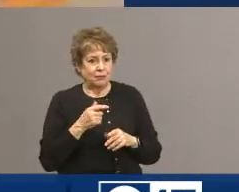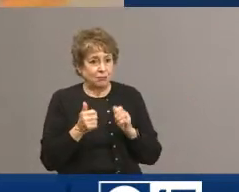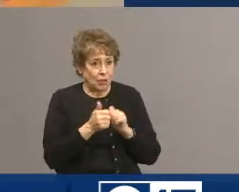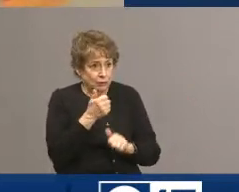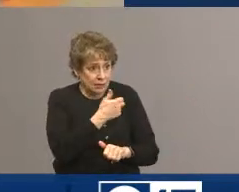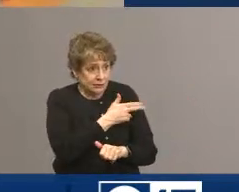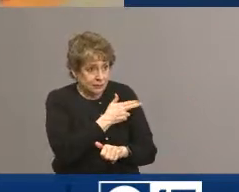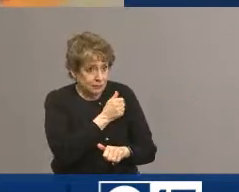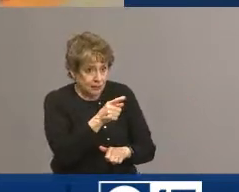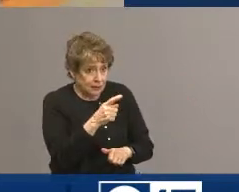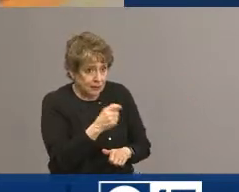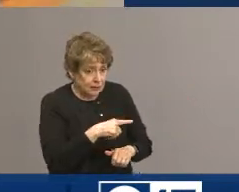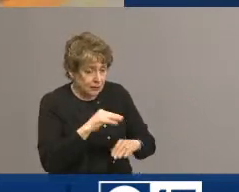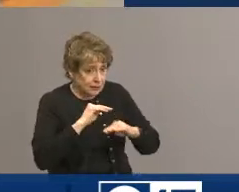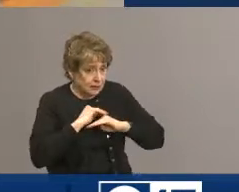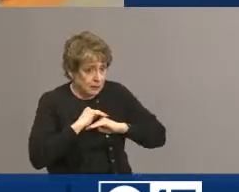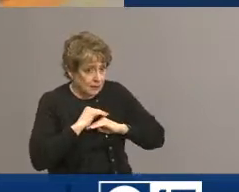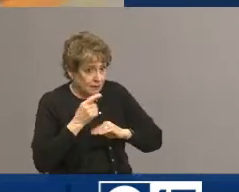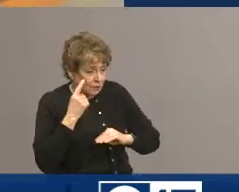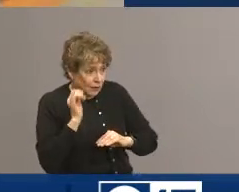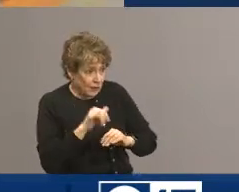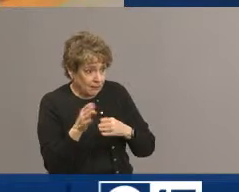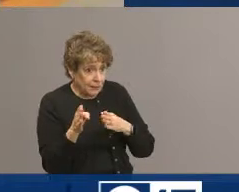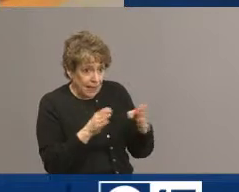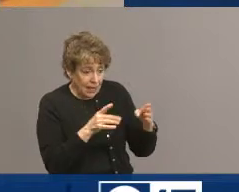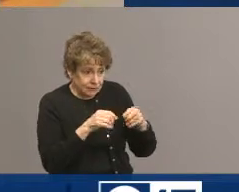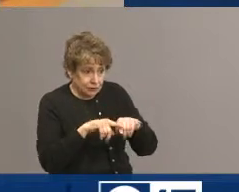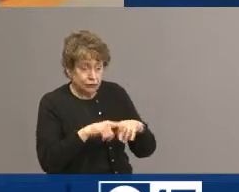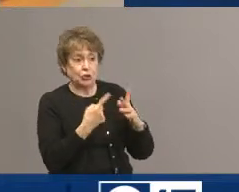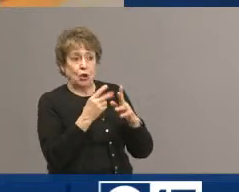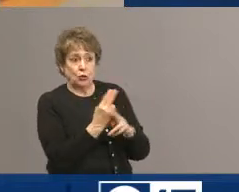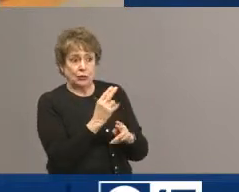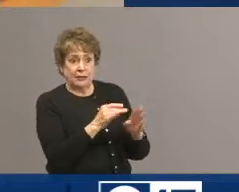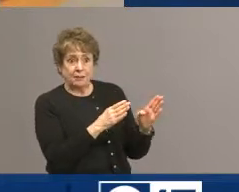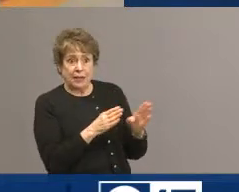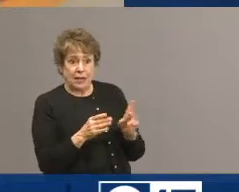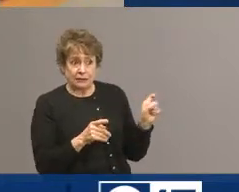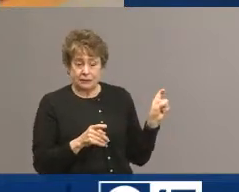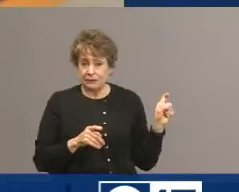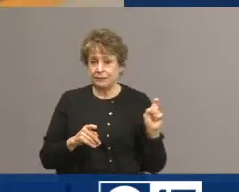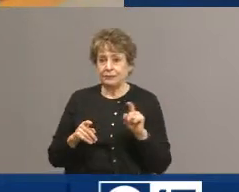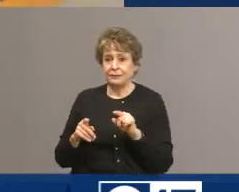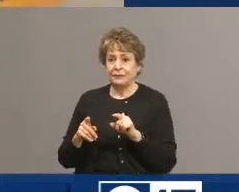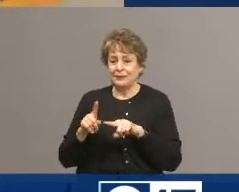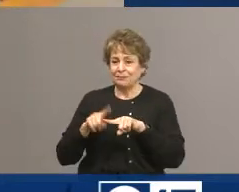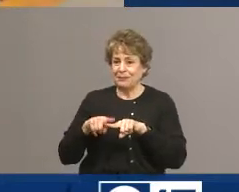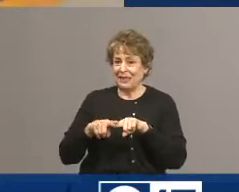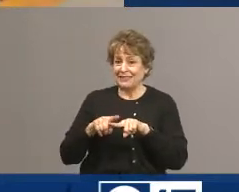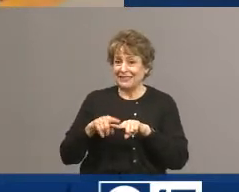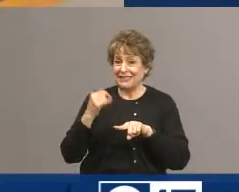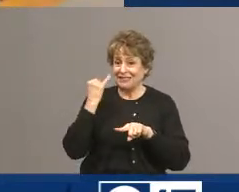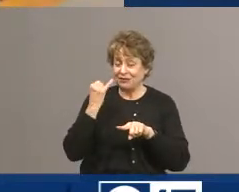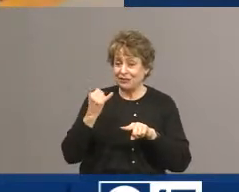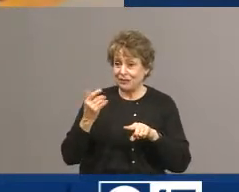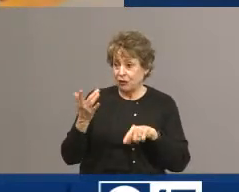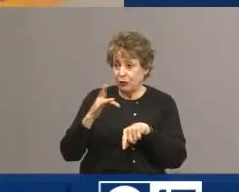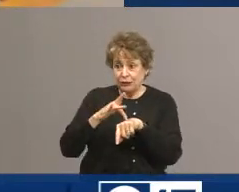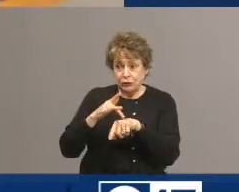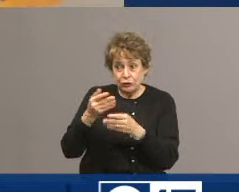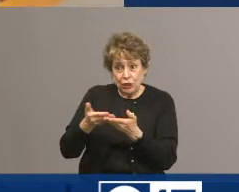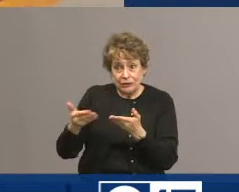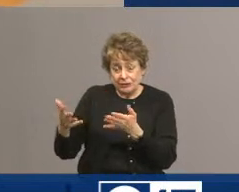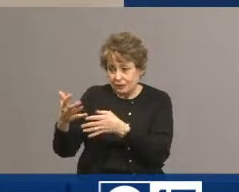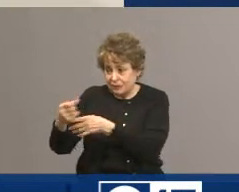on if there was a shortage of resources of that specific kind, then they may implement that triage. And then, Governor,